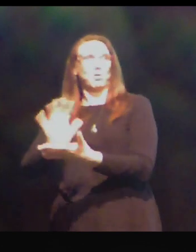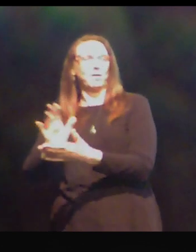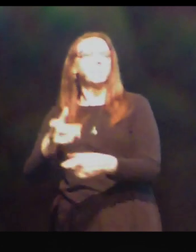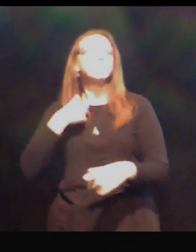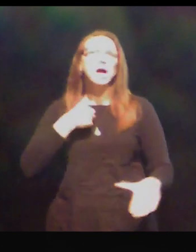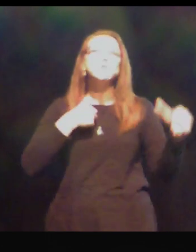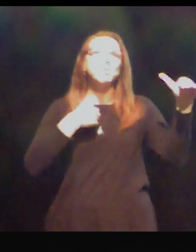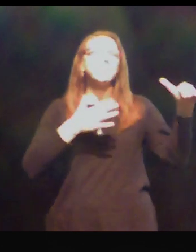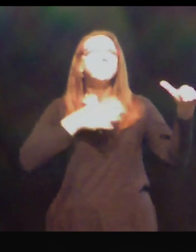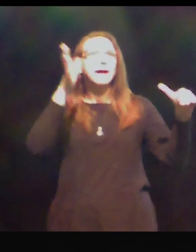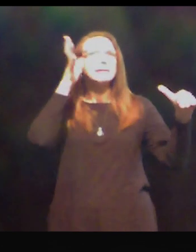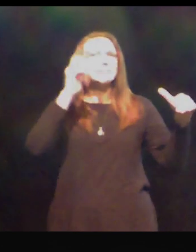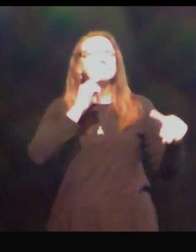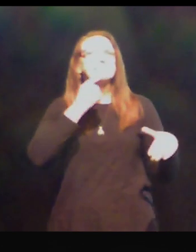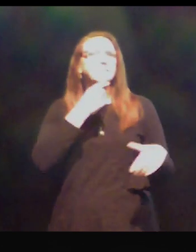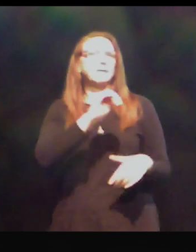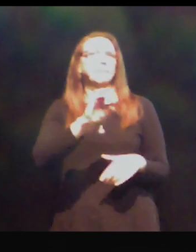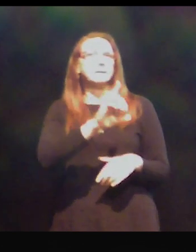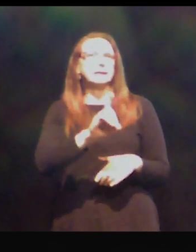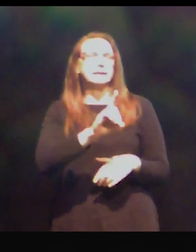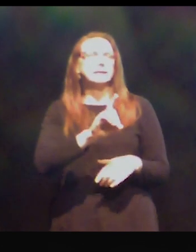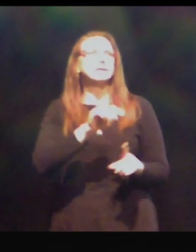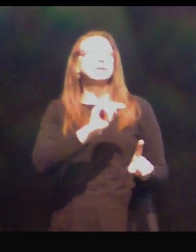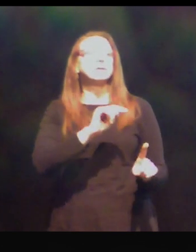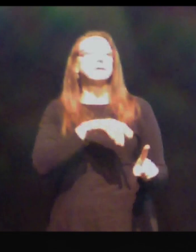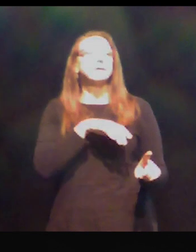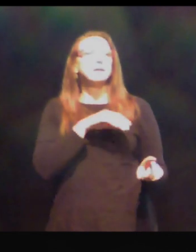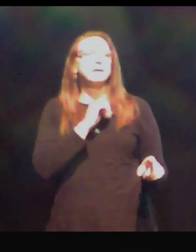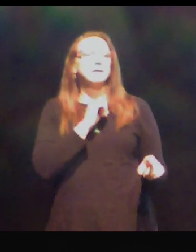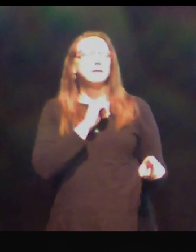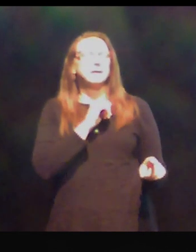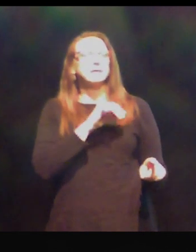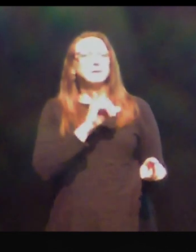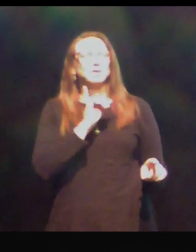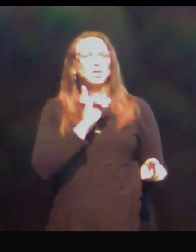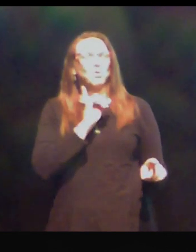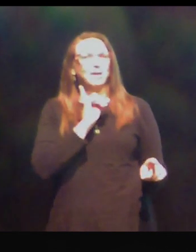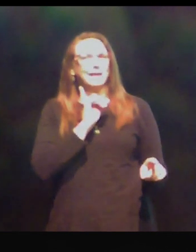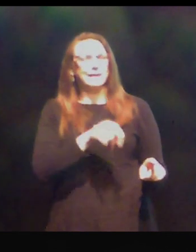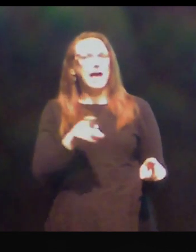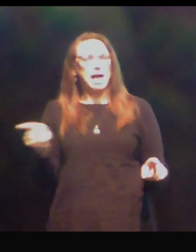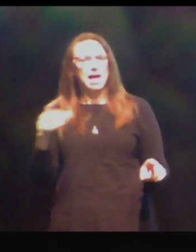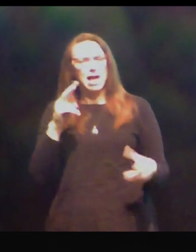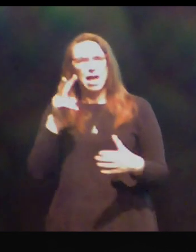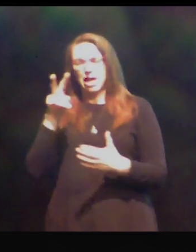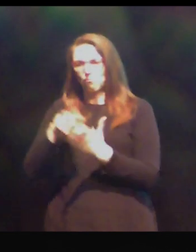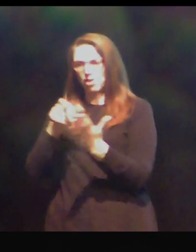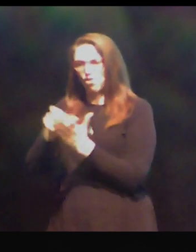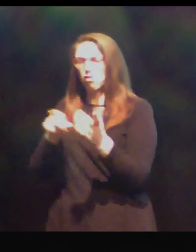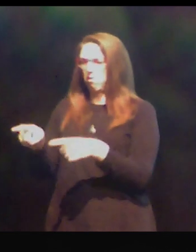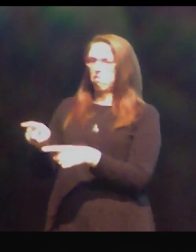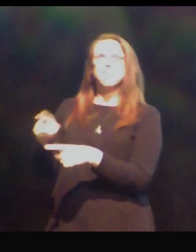my dad had a pretty severe form of muscular dystrophy. So it really resonated with me when I saw,